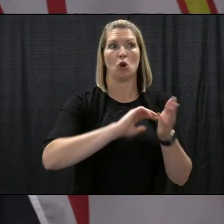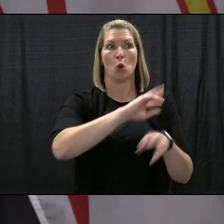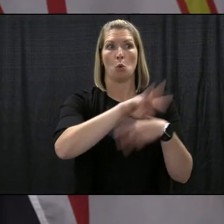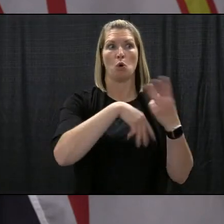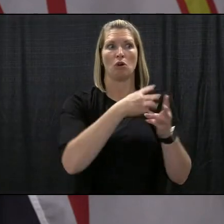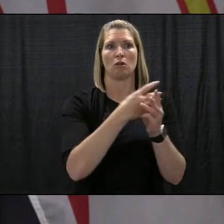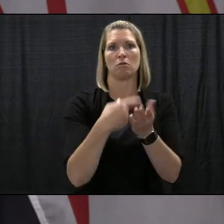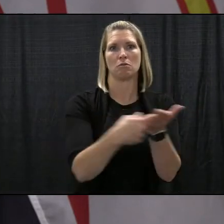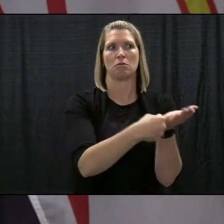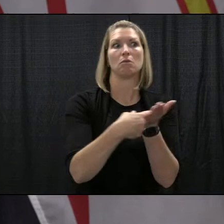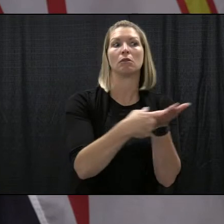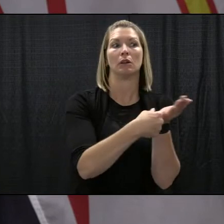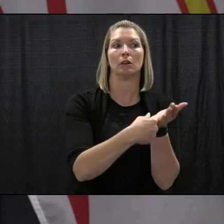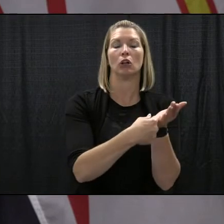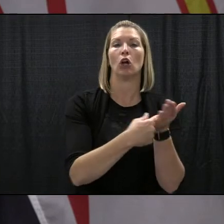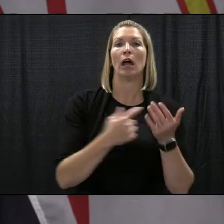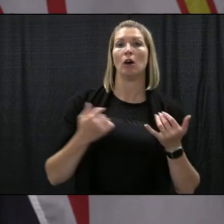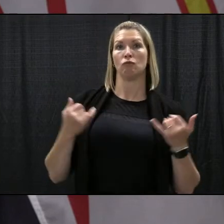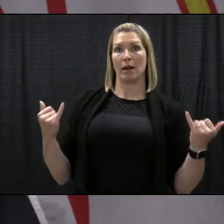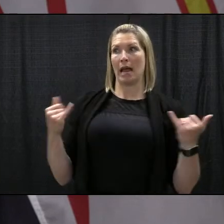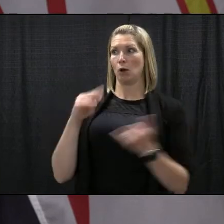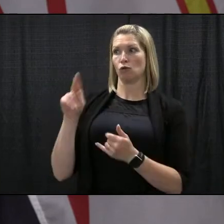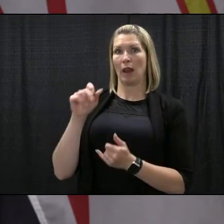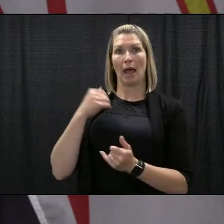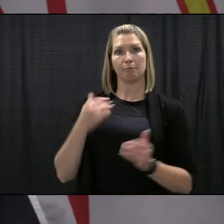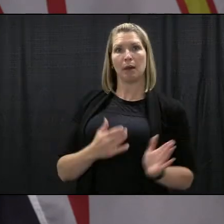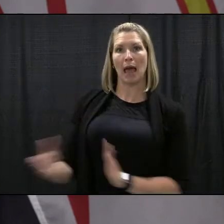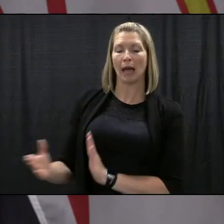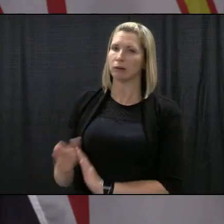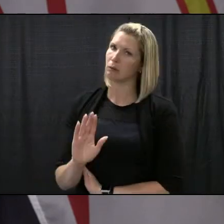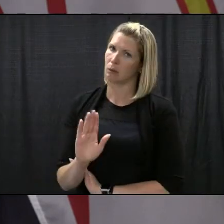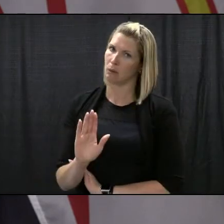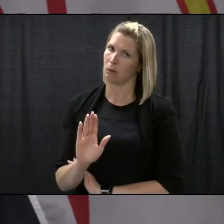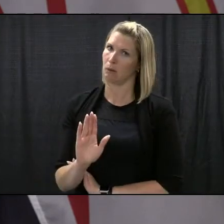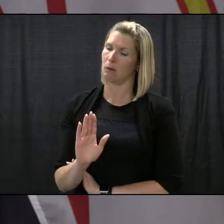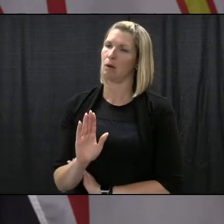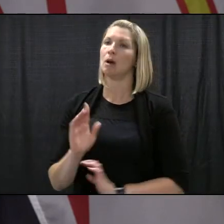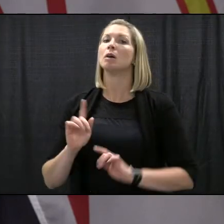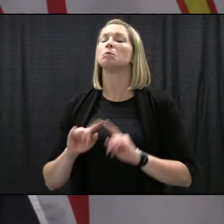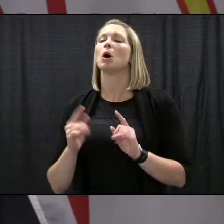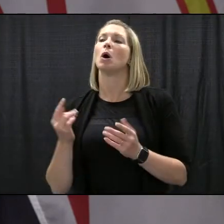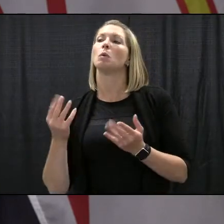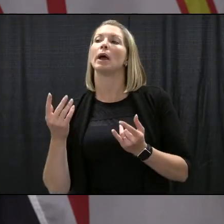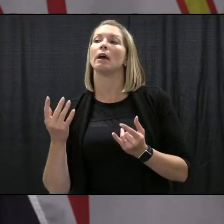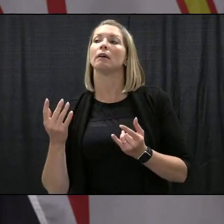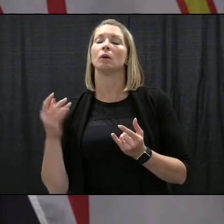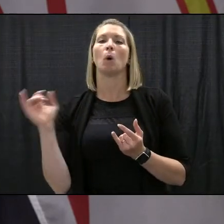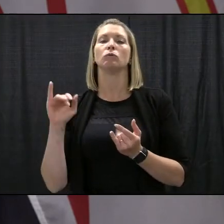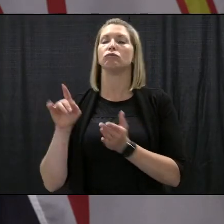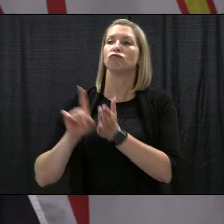there's certainly no firm plans at this point. But, once we know that information, obviously we're